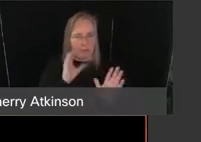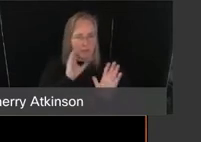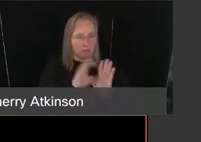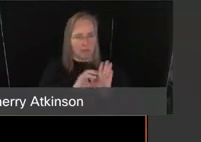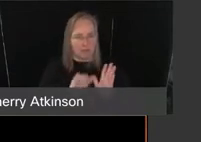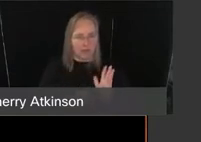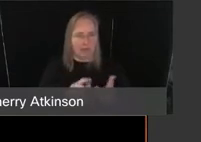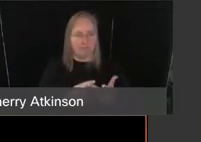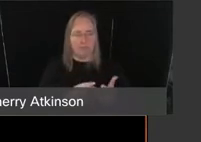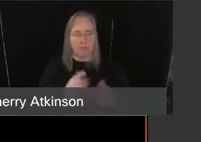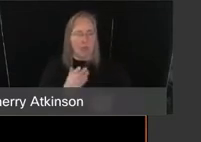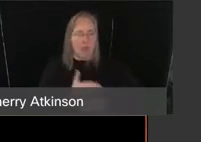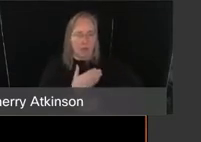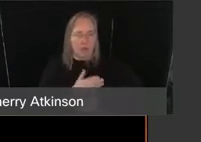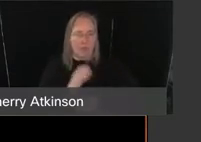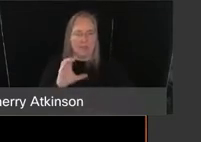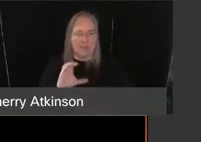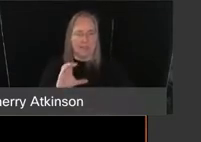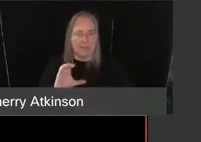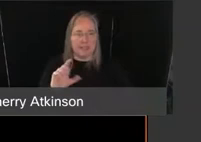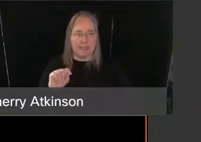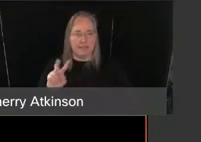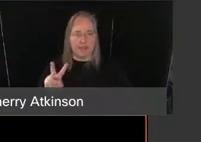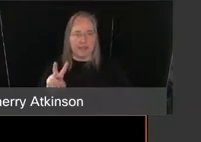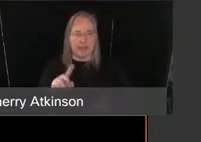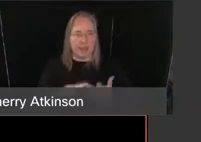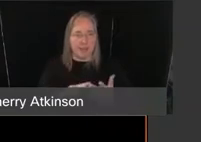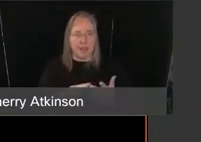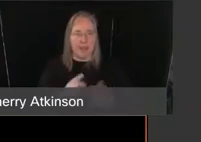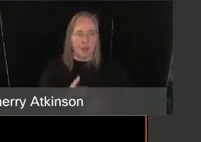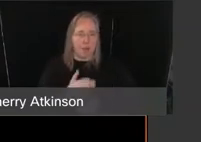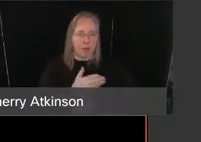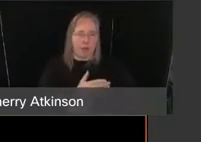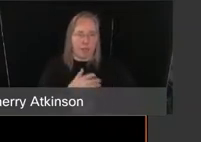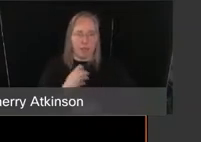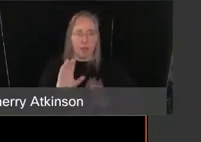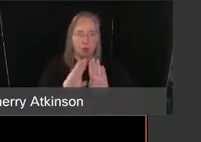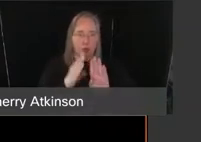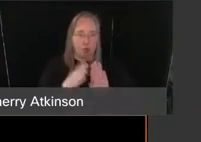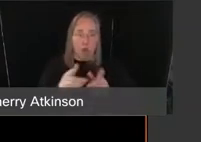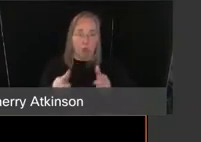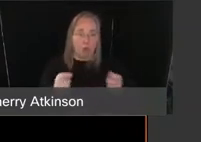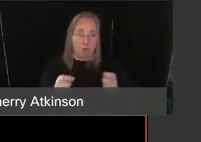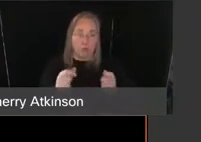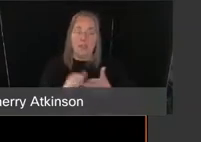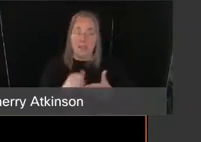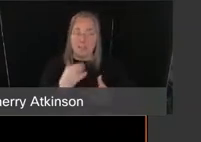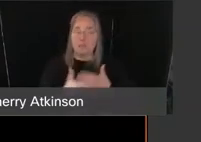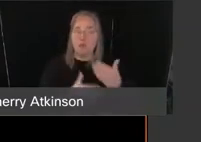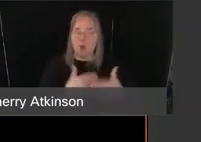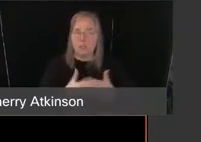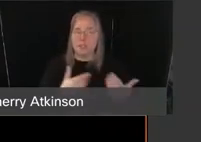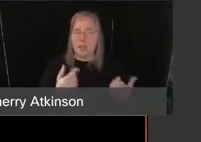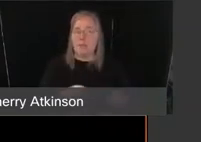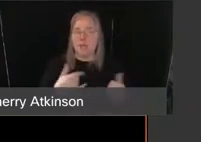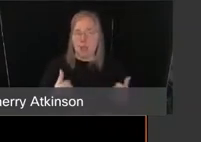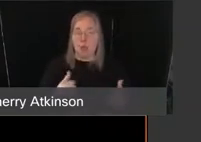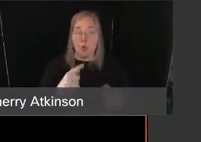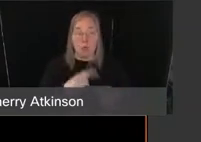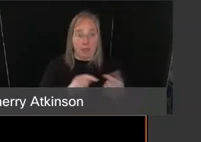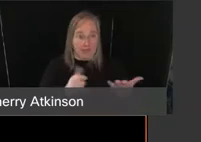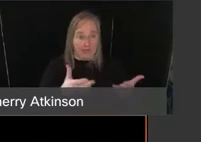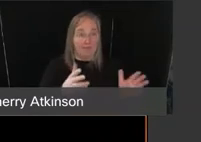Upgrading the CCTV and upgrading these door controls, those are in process. And when those are completed, we'll